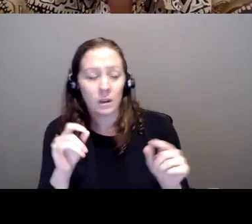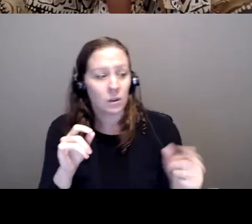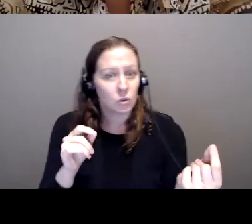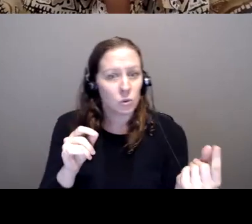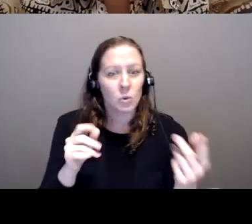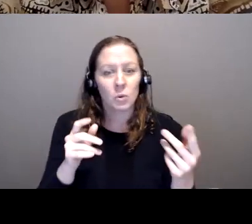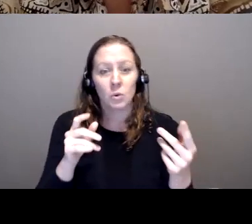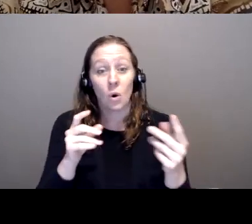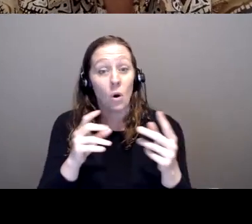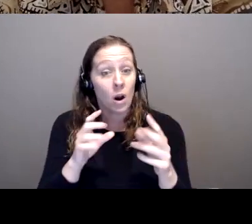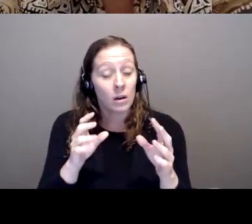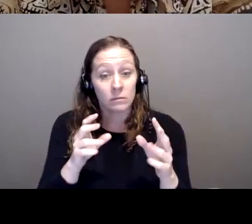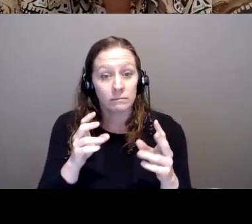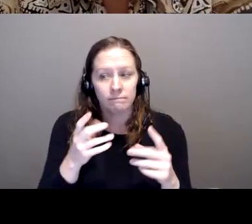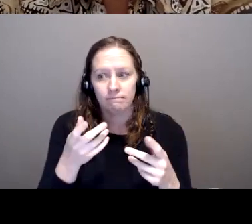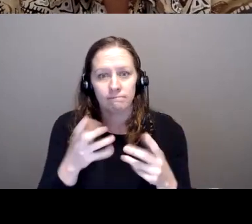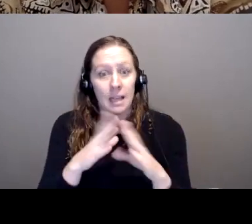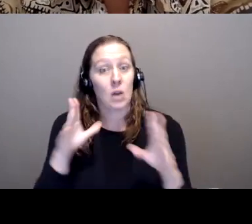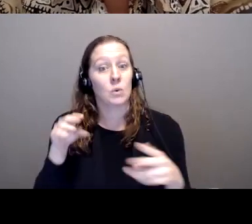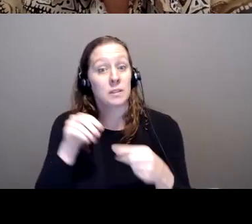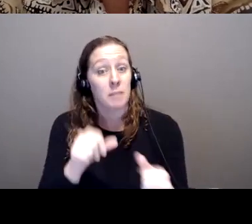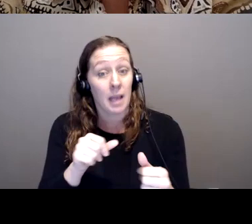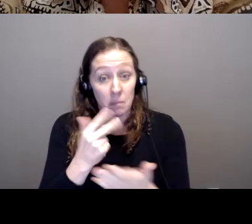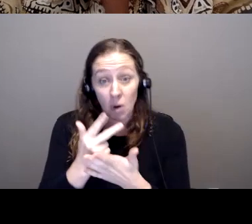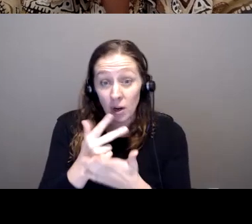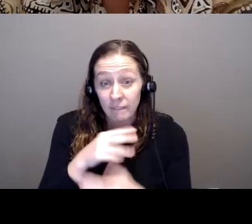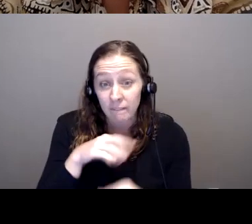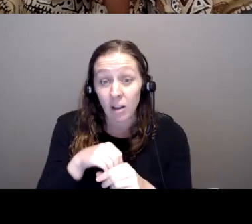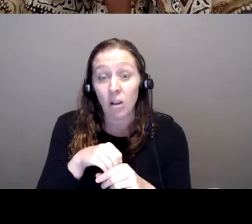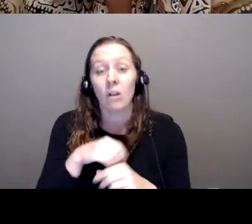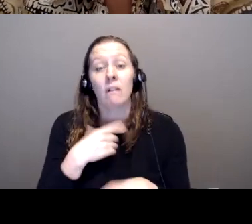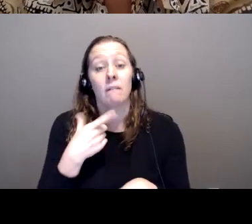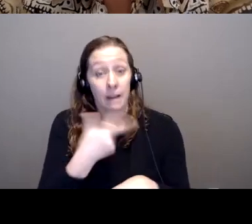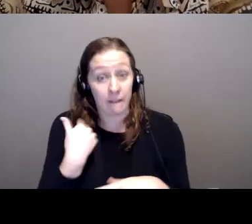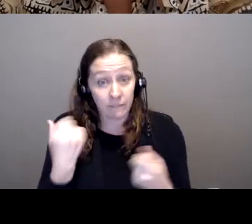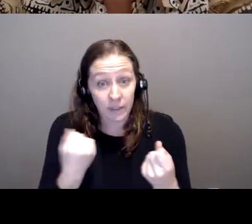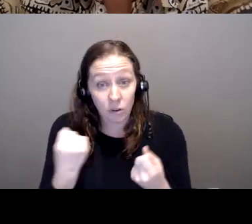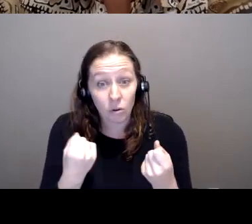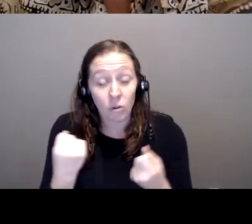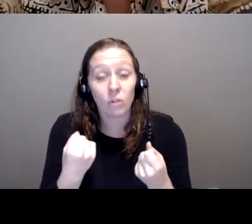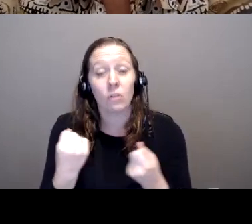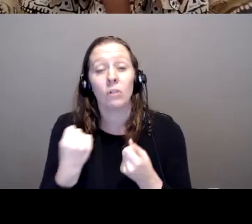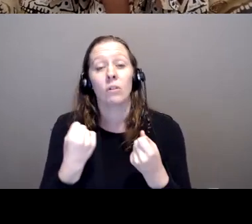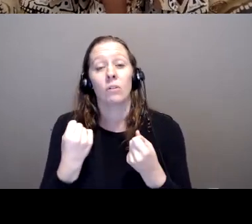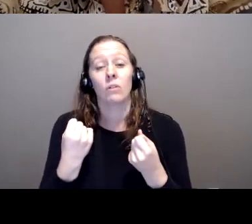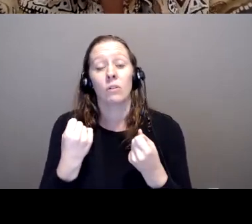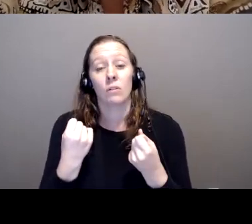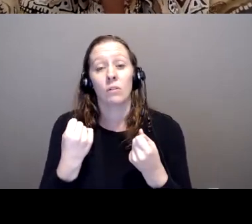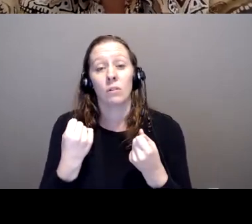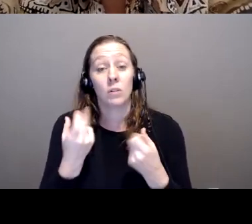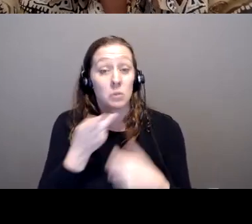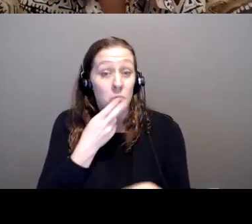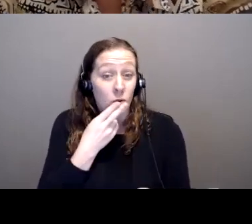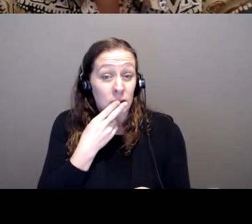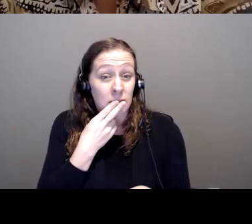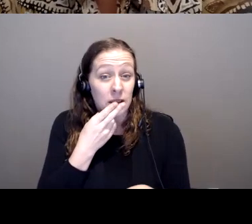be, if there is parking, if they have a vehicle, if there's